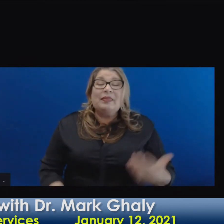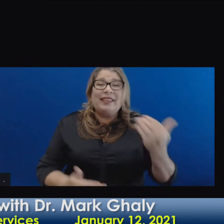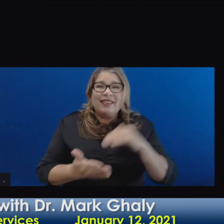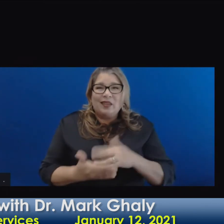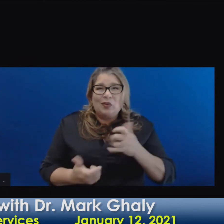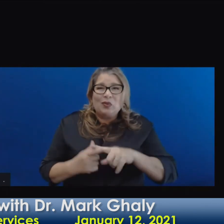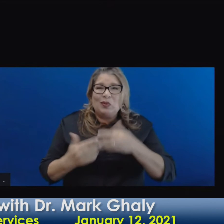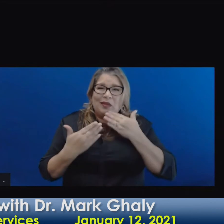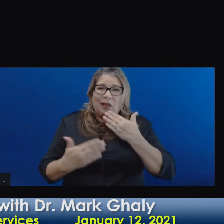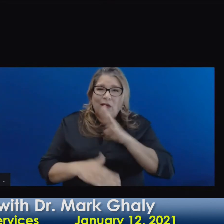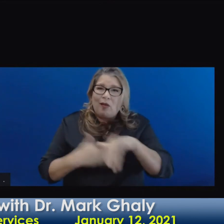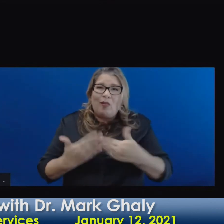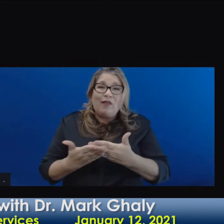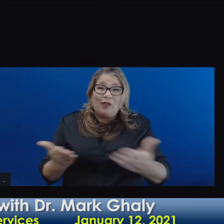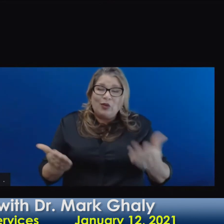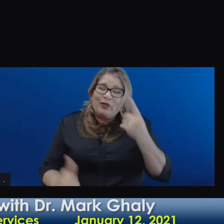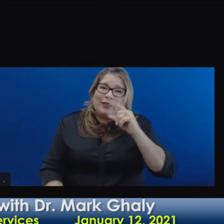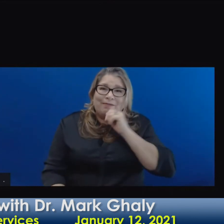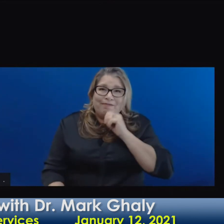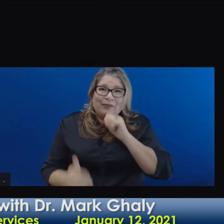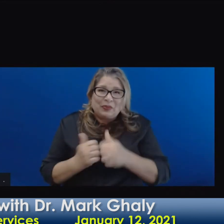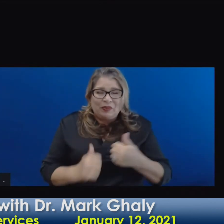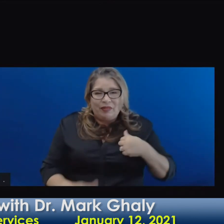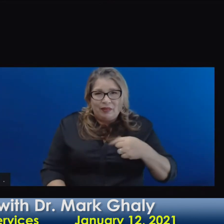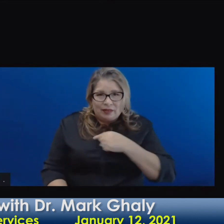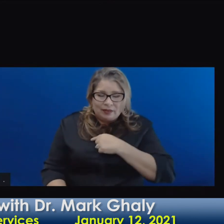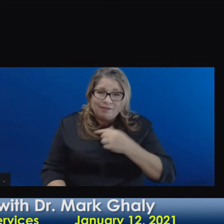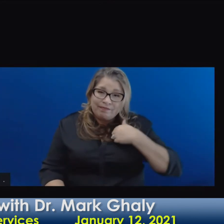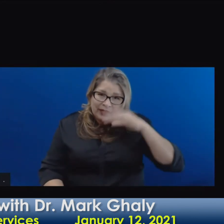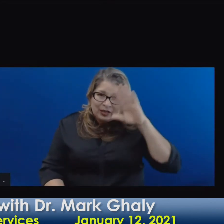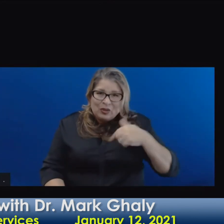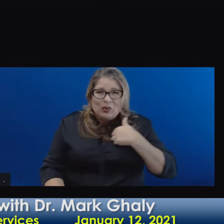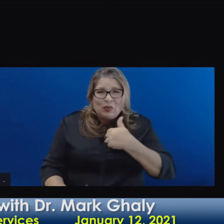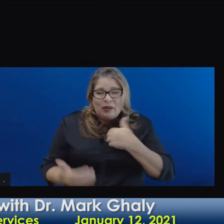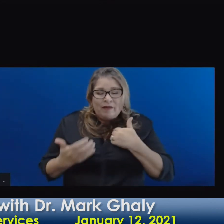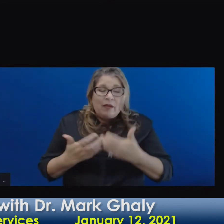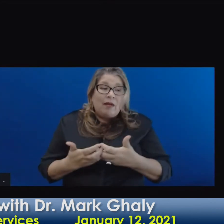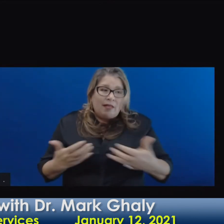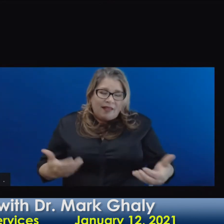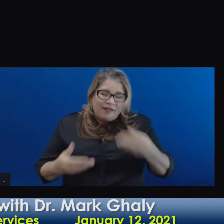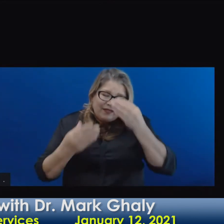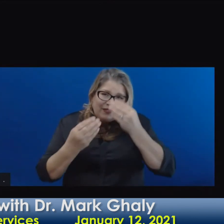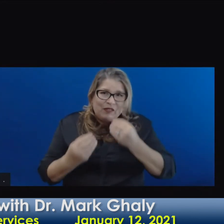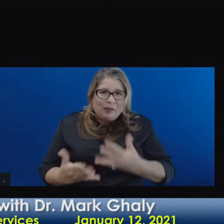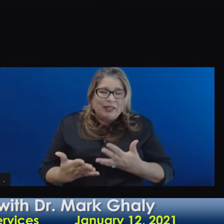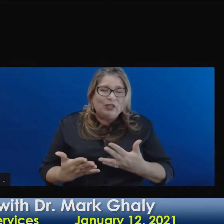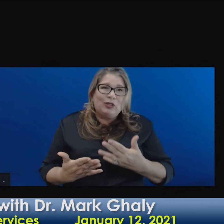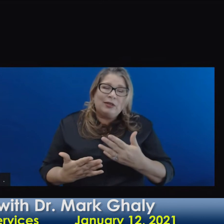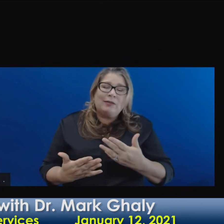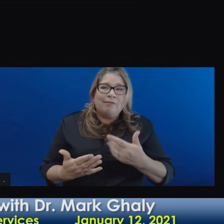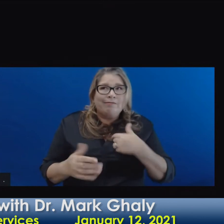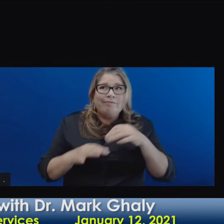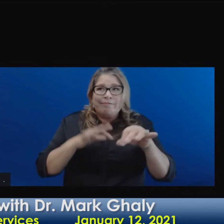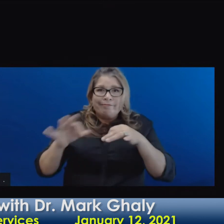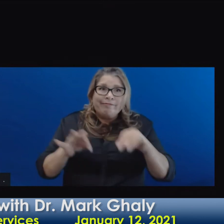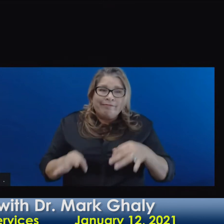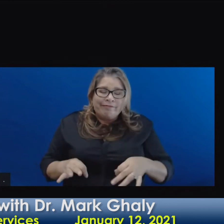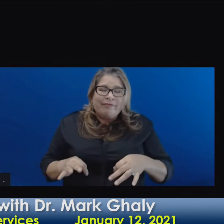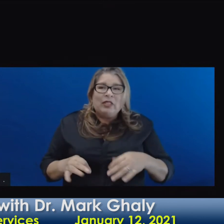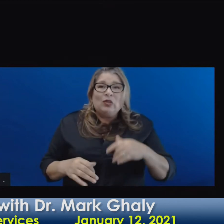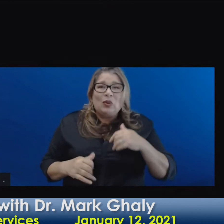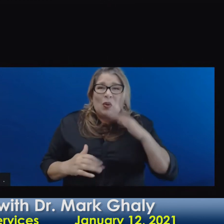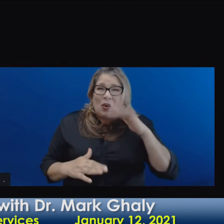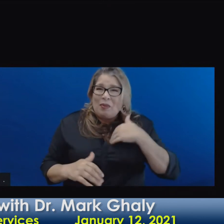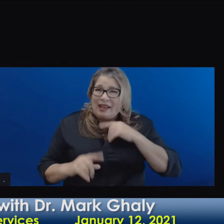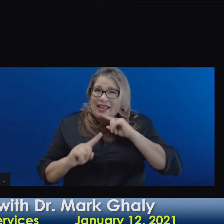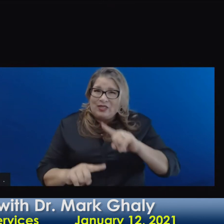for bearing with us. I know we went through a lot of information, hopefully got through many questions and provided some clarification. I know